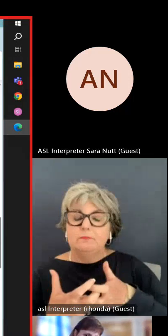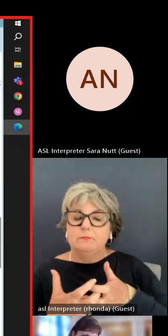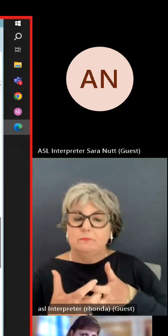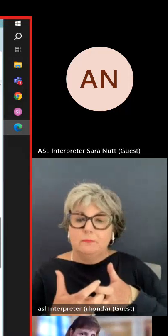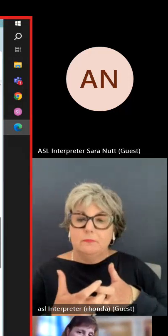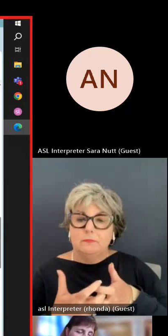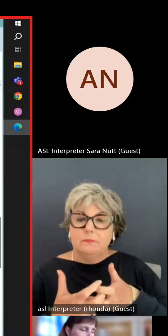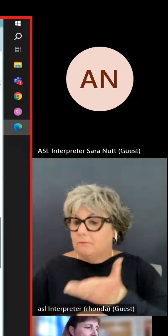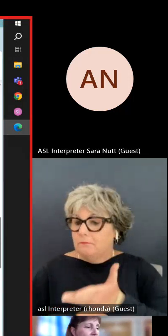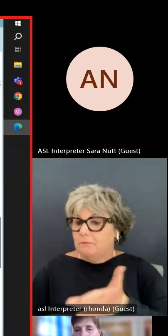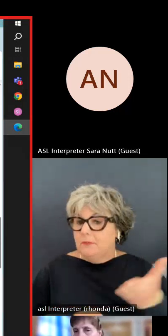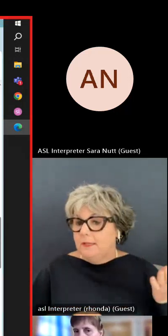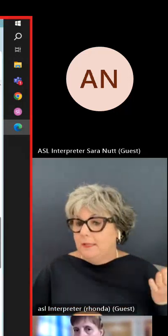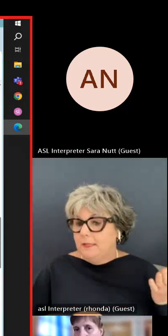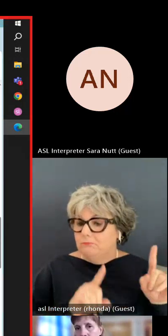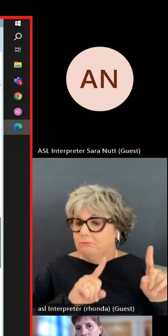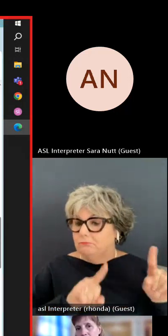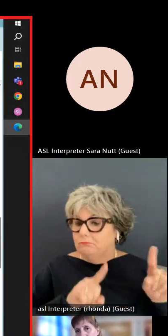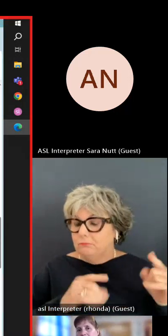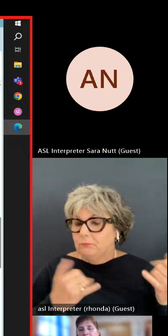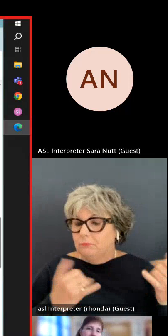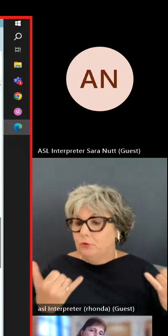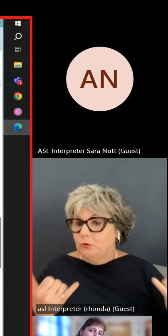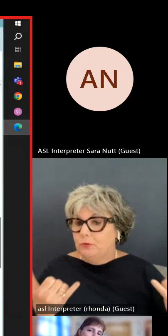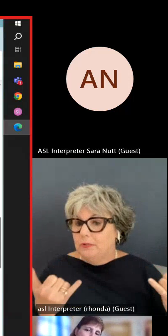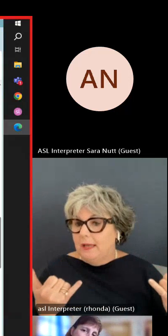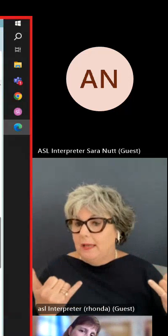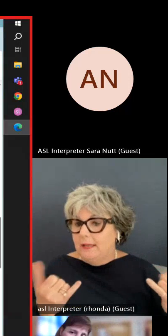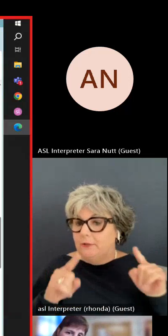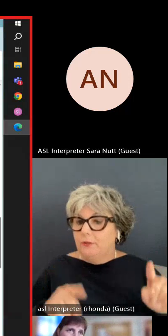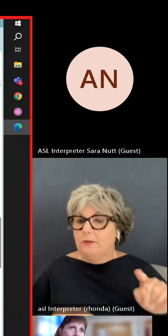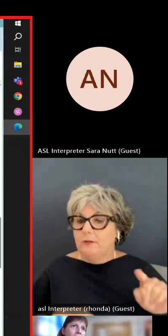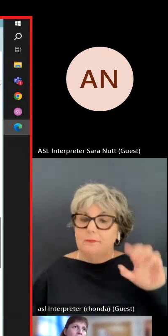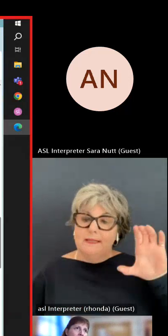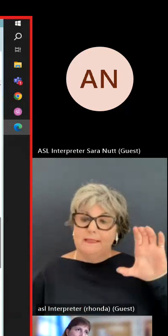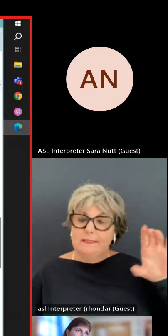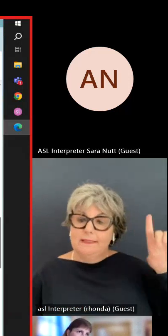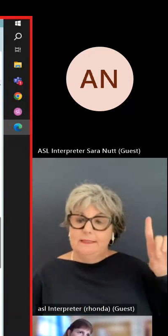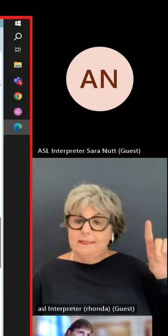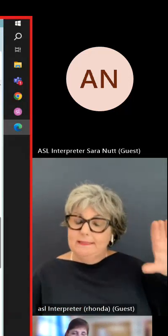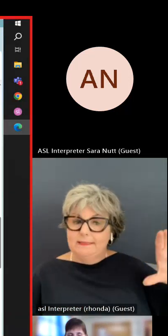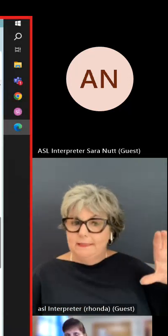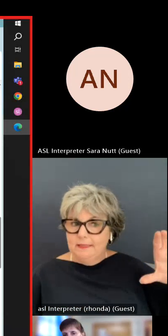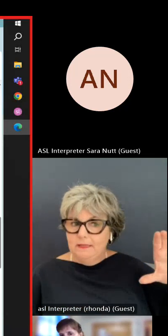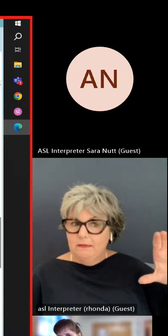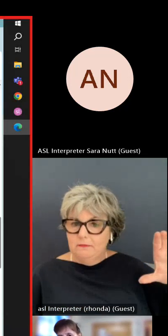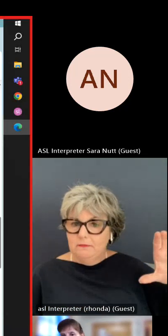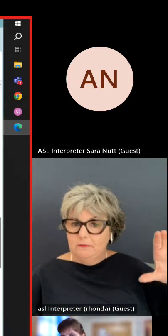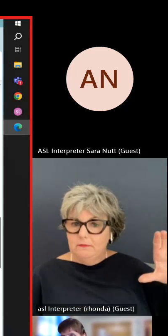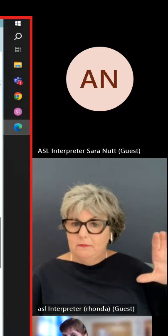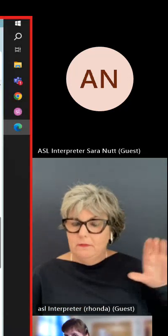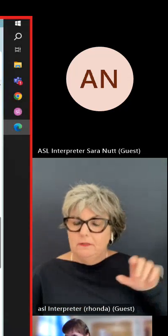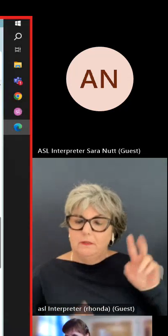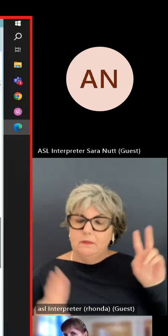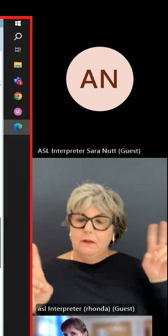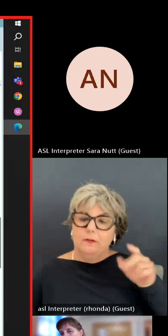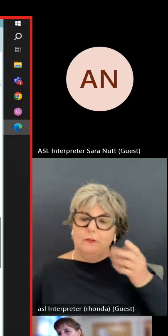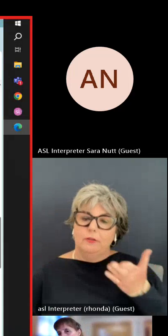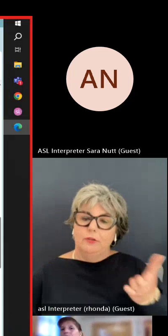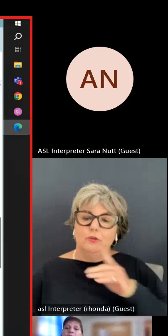anyone in attendance today? Did you go to my CDC on You Are the Hero, Tell Your